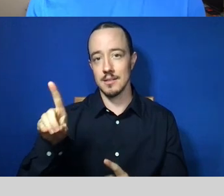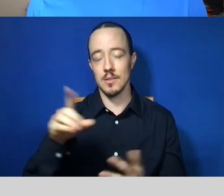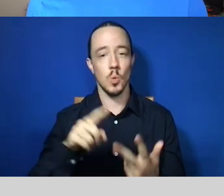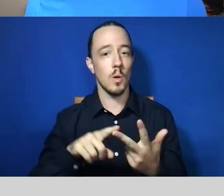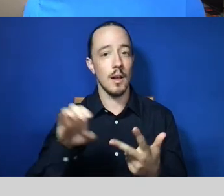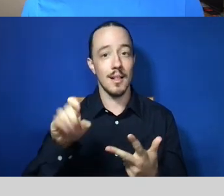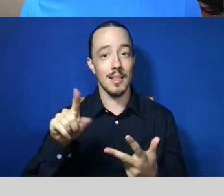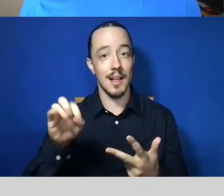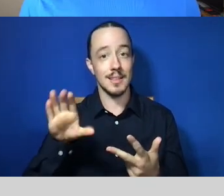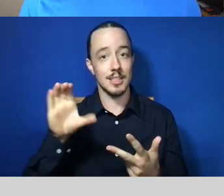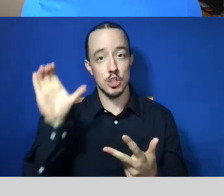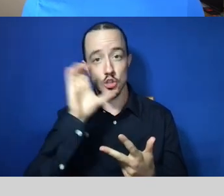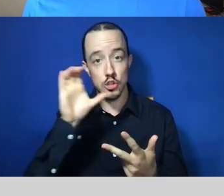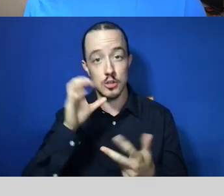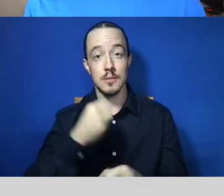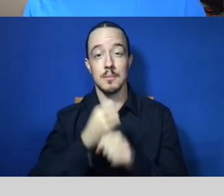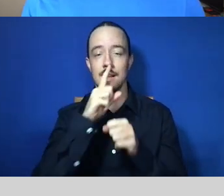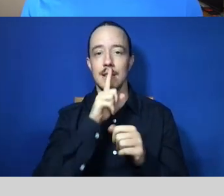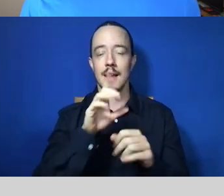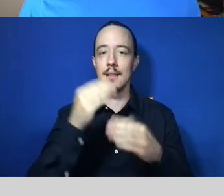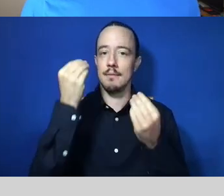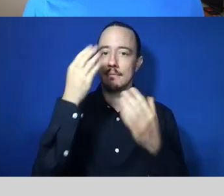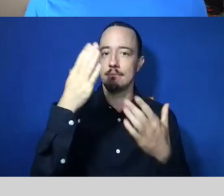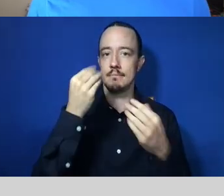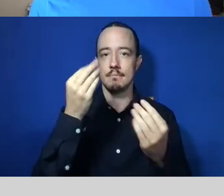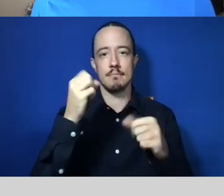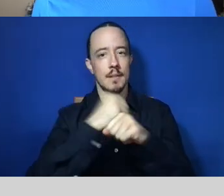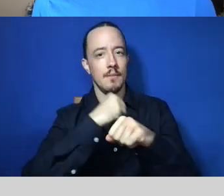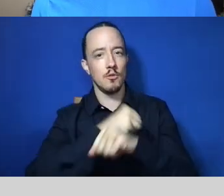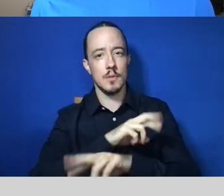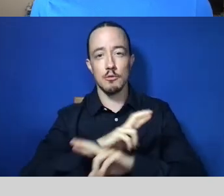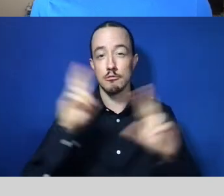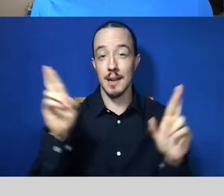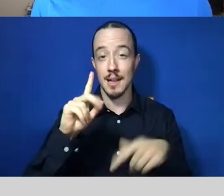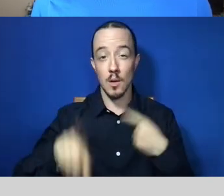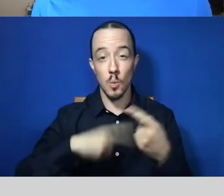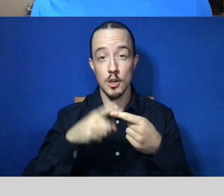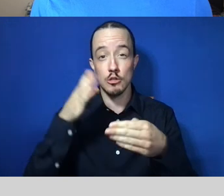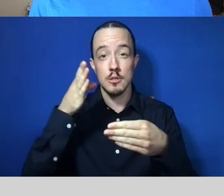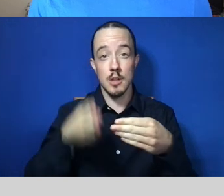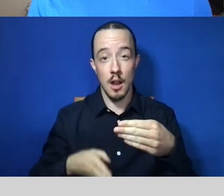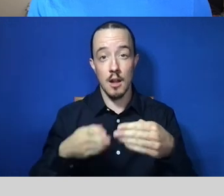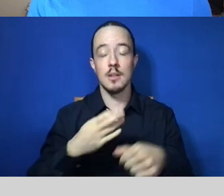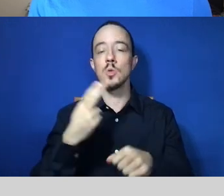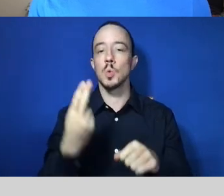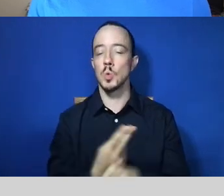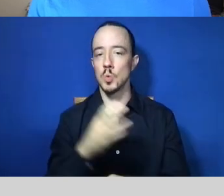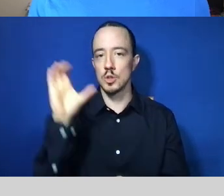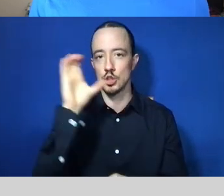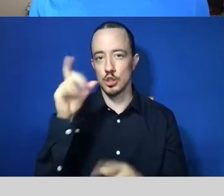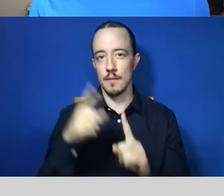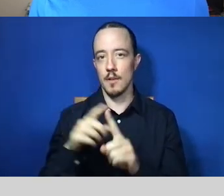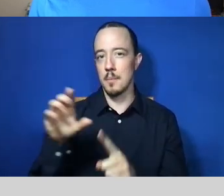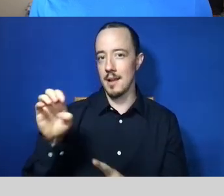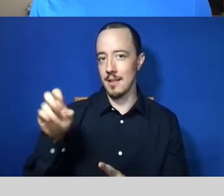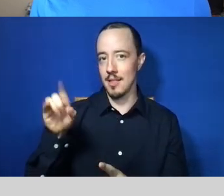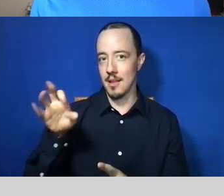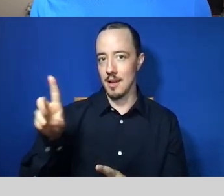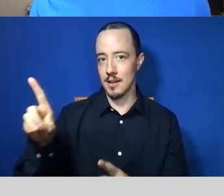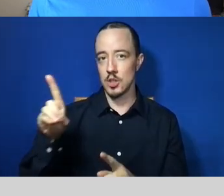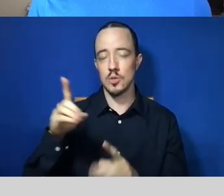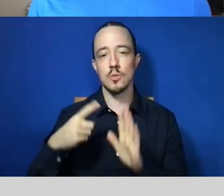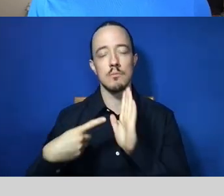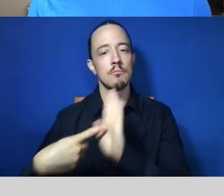even Eland and Elasticsearch, to make that data ready. And when you're done, you can use search